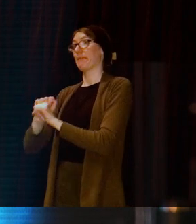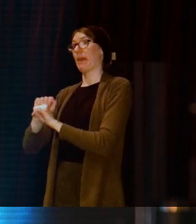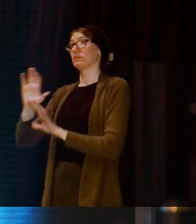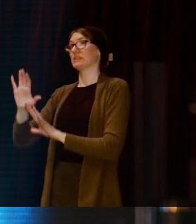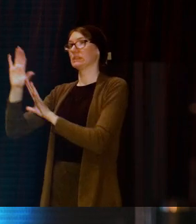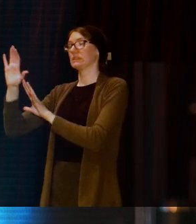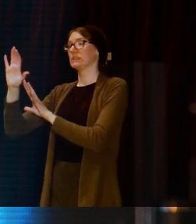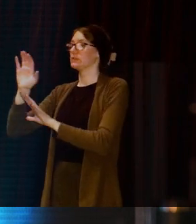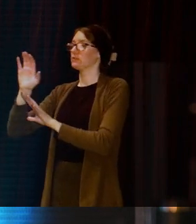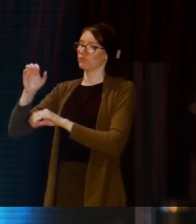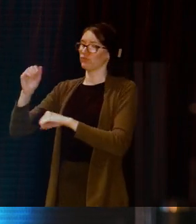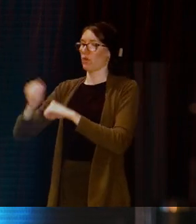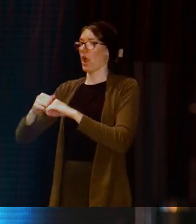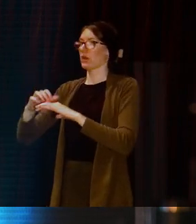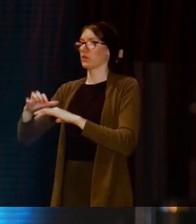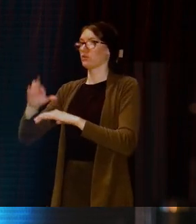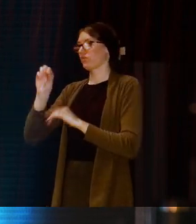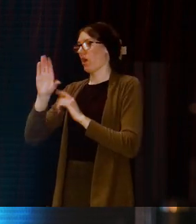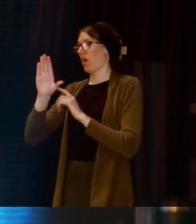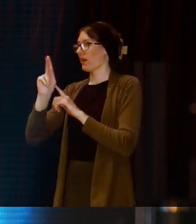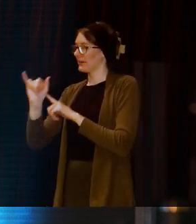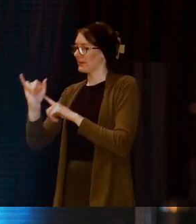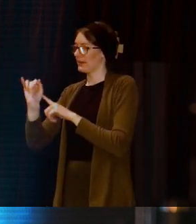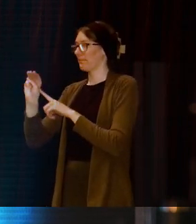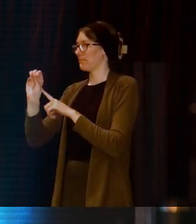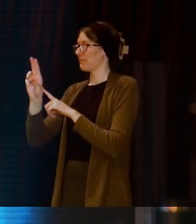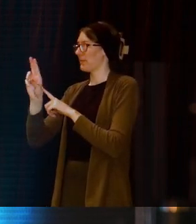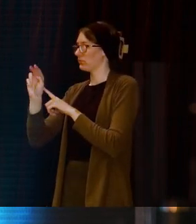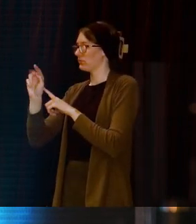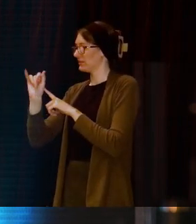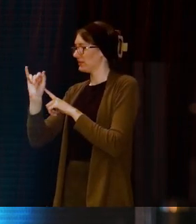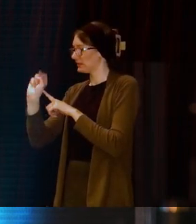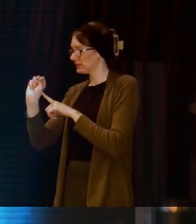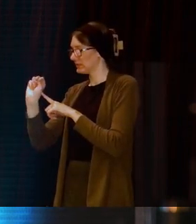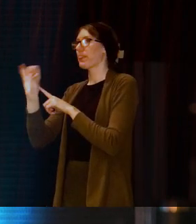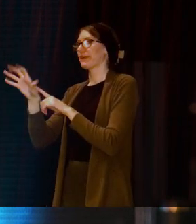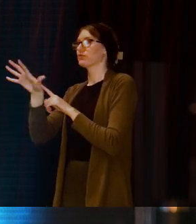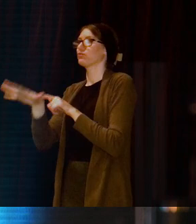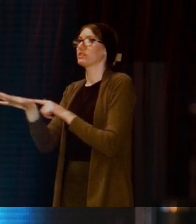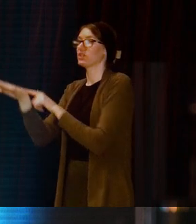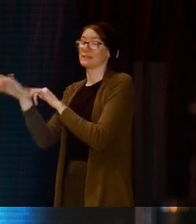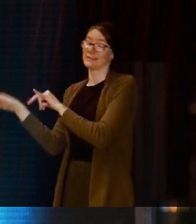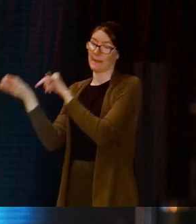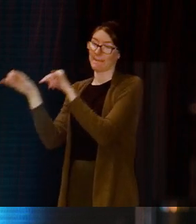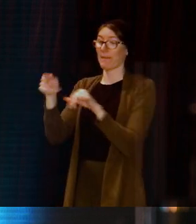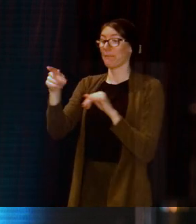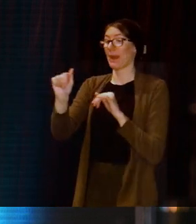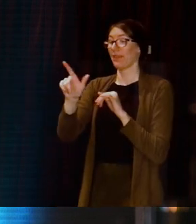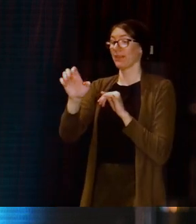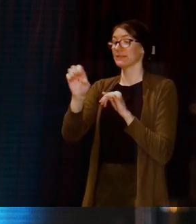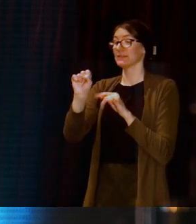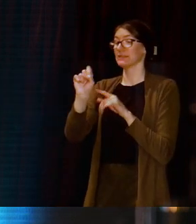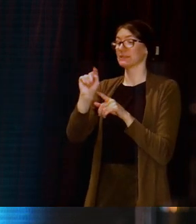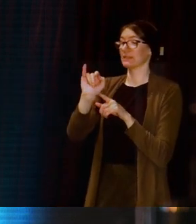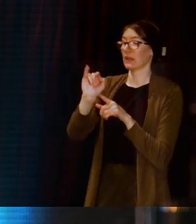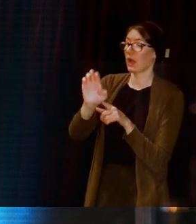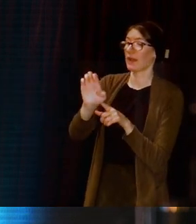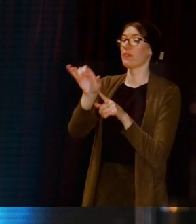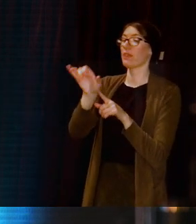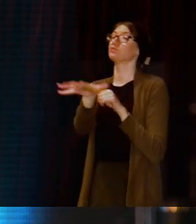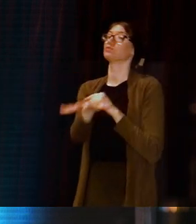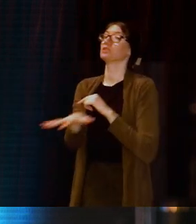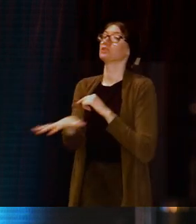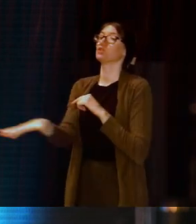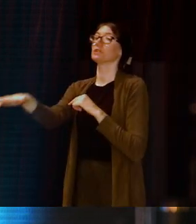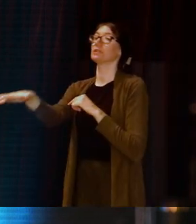a region. And here, Palestinian means Palestine. When theologians were kind of putting this together and sort of trying to find